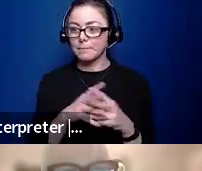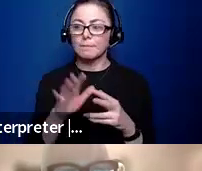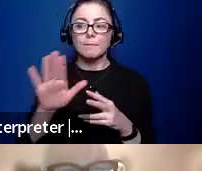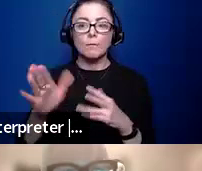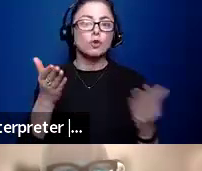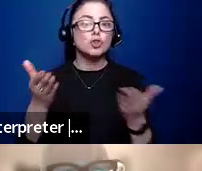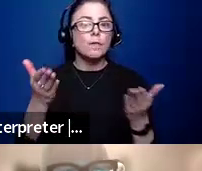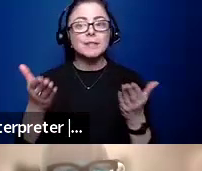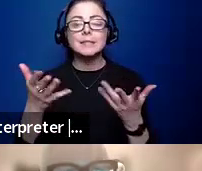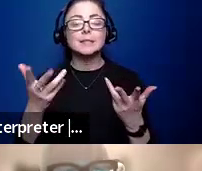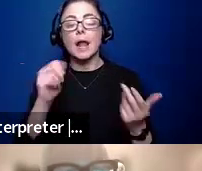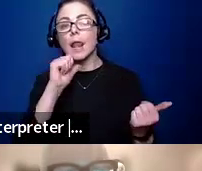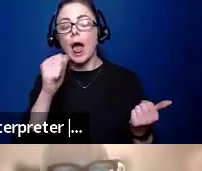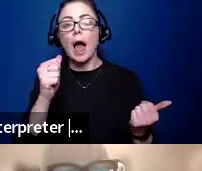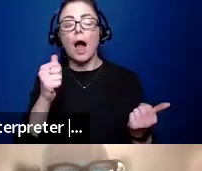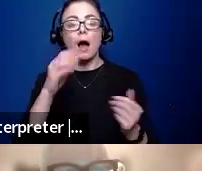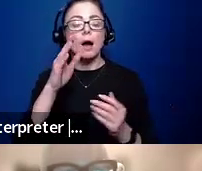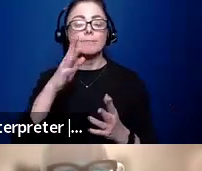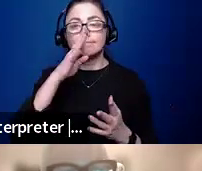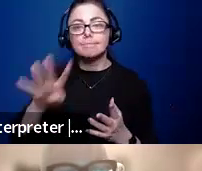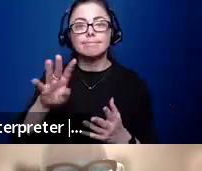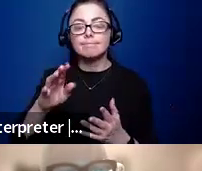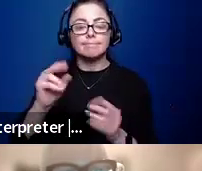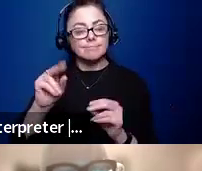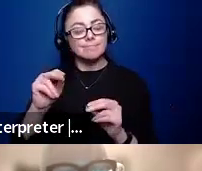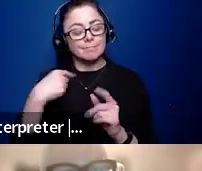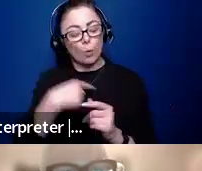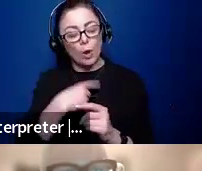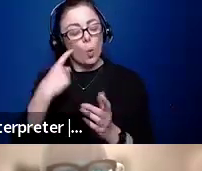unnoticed, and they mean the world to everybody. So